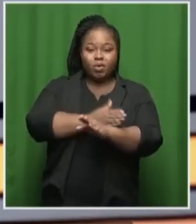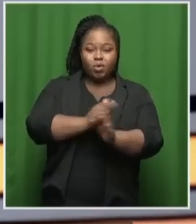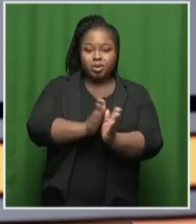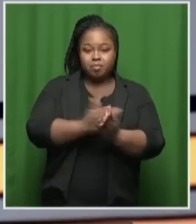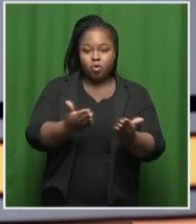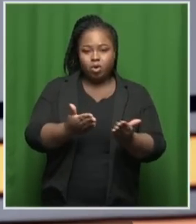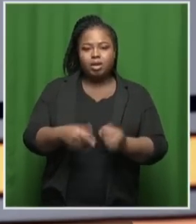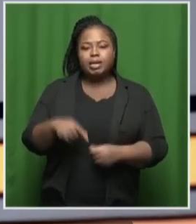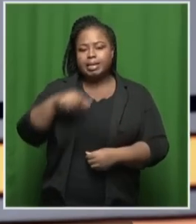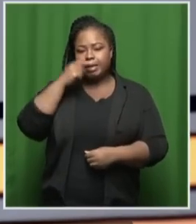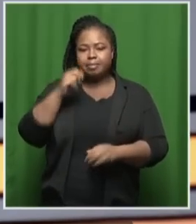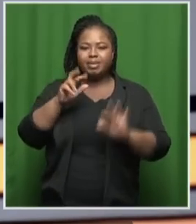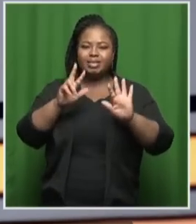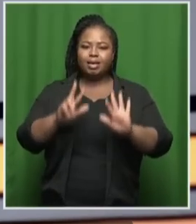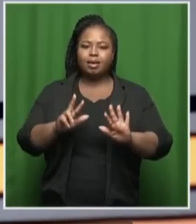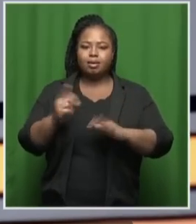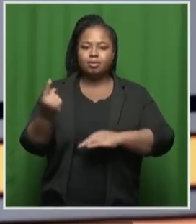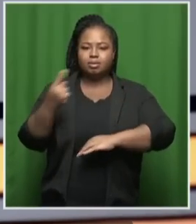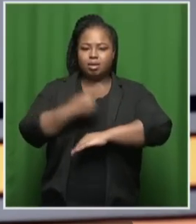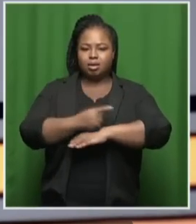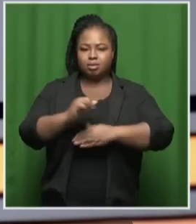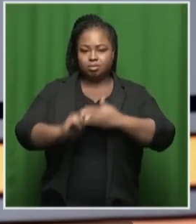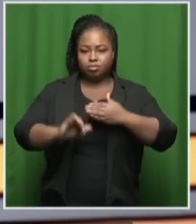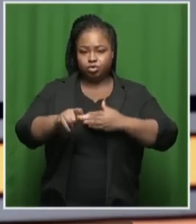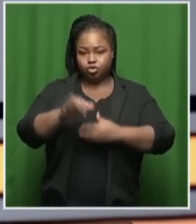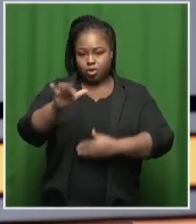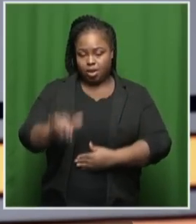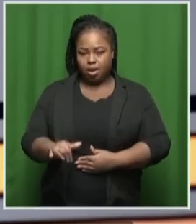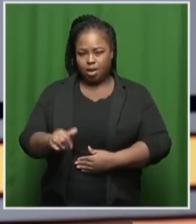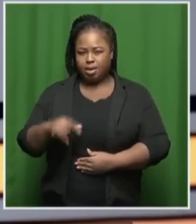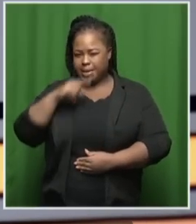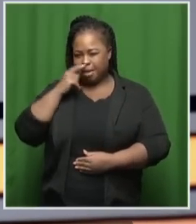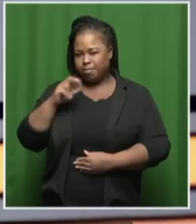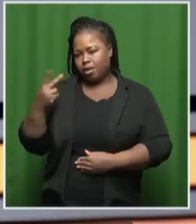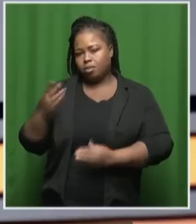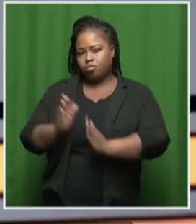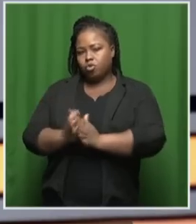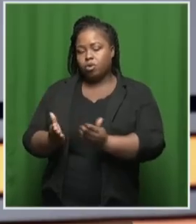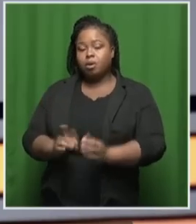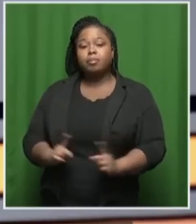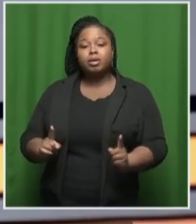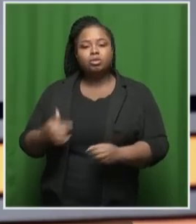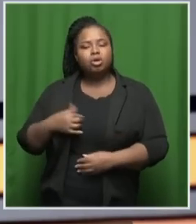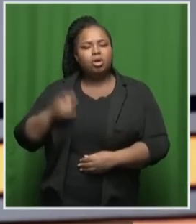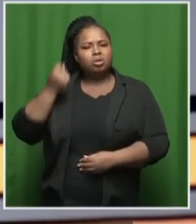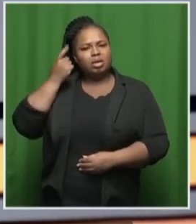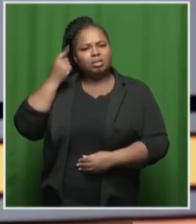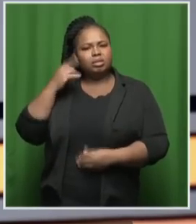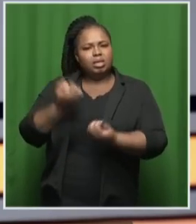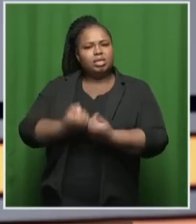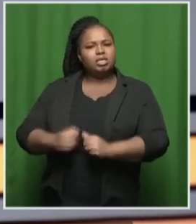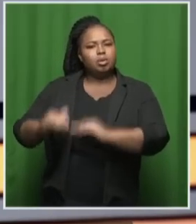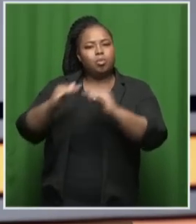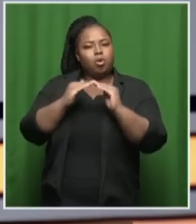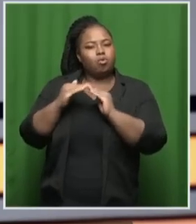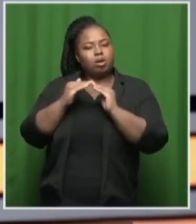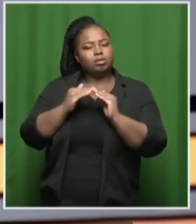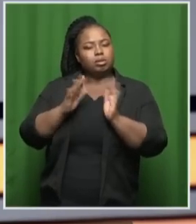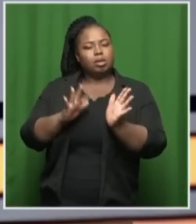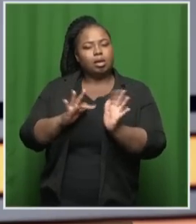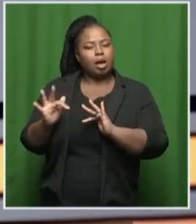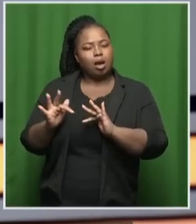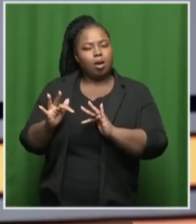written called 8 Days in July in that moment. But to understand the resilience of our democracy, and to